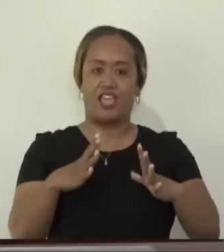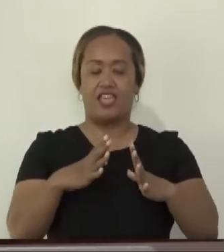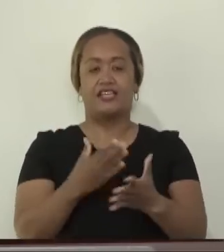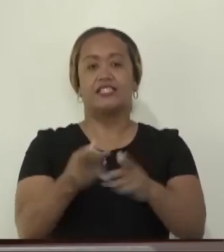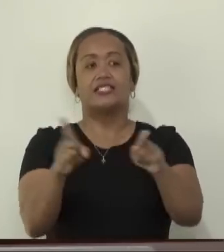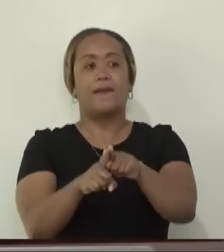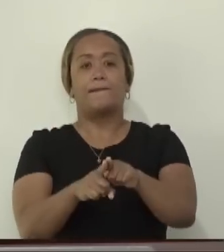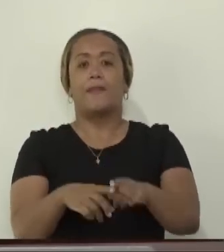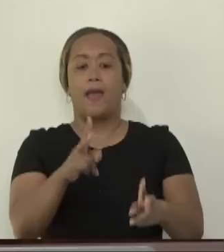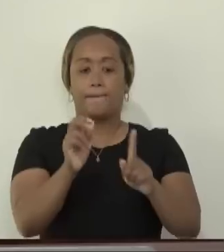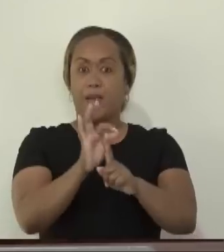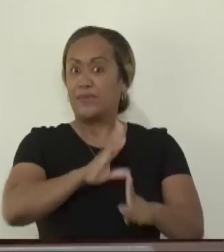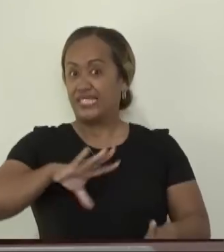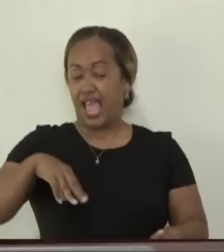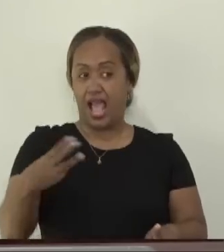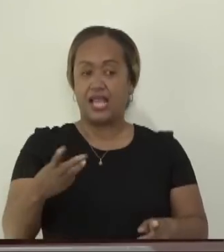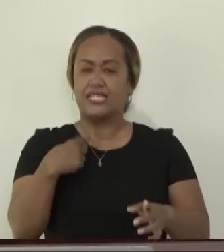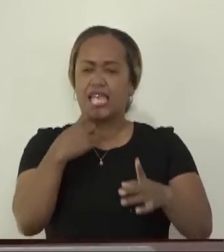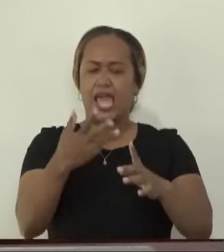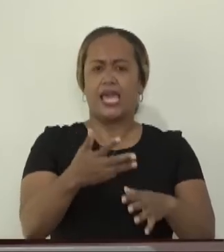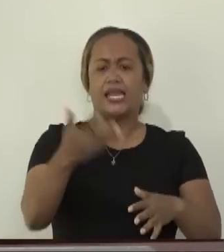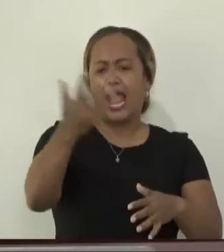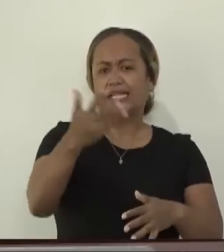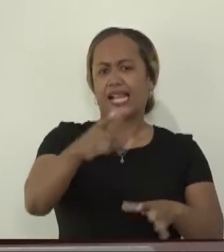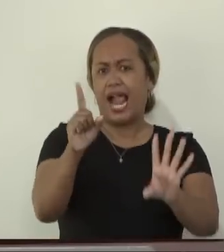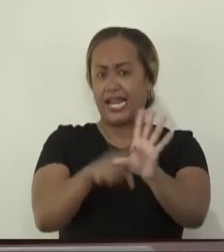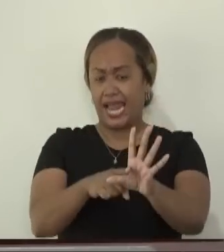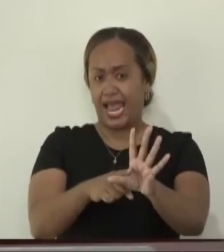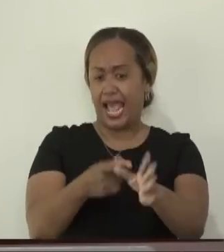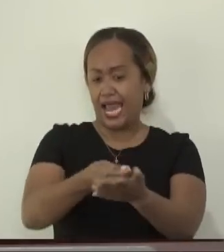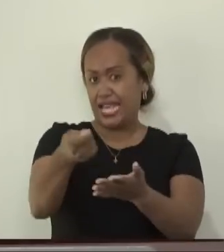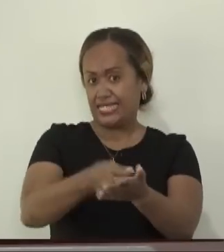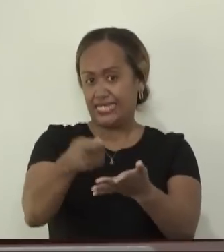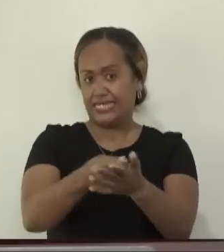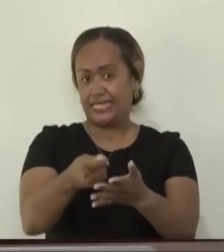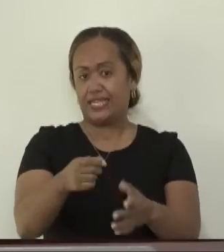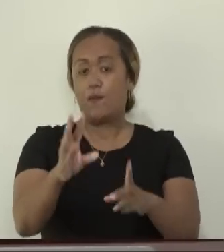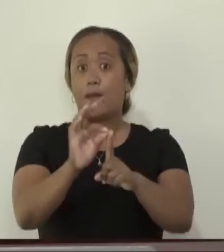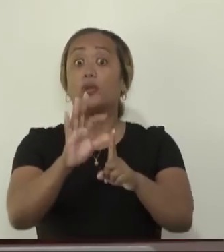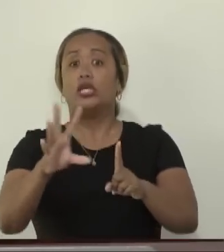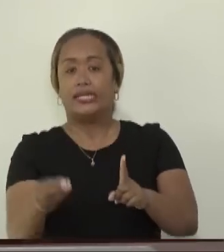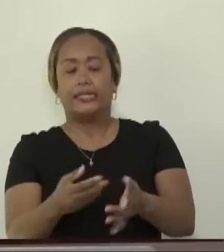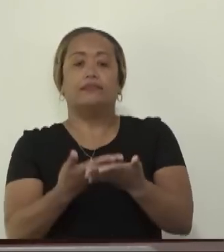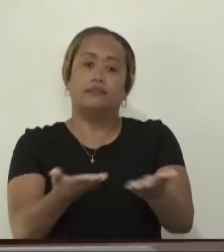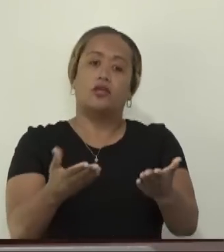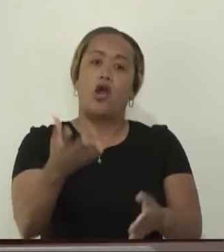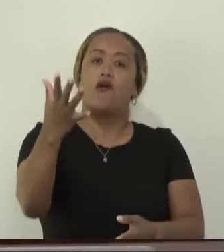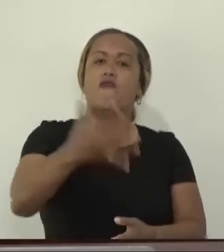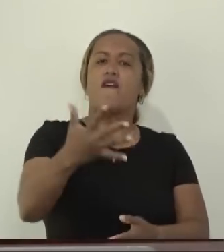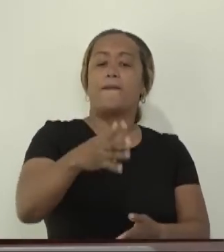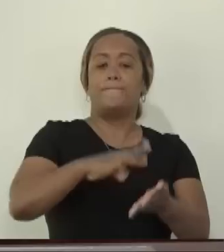Marape also handed over a 99-year lease and announced a grant of 15 million